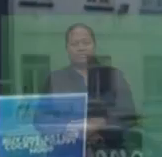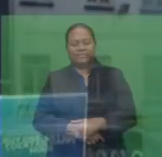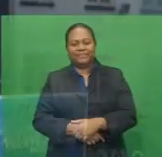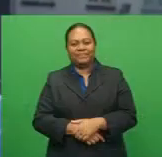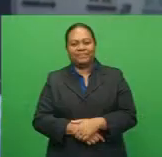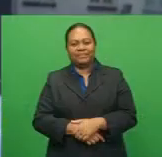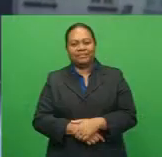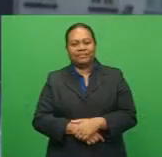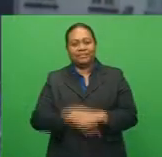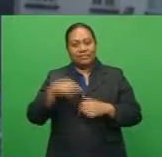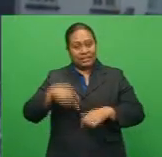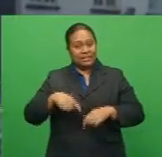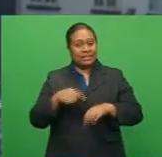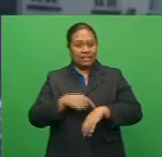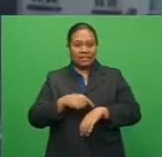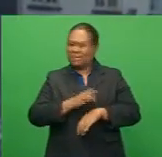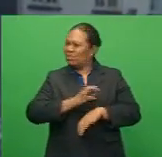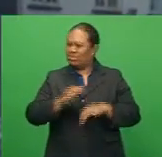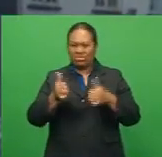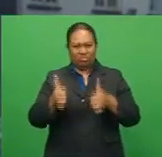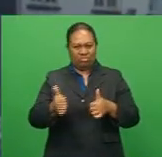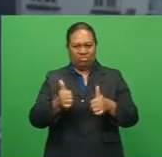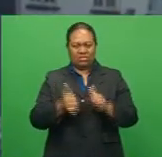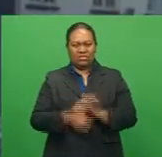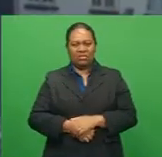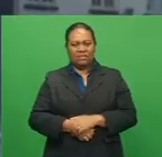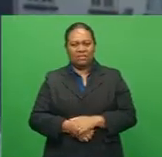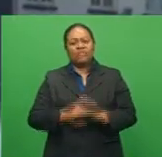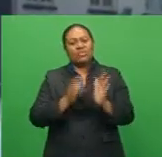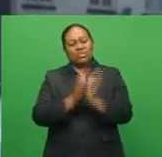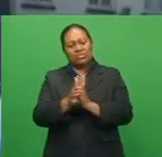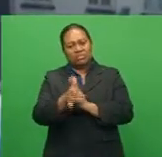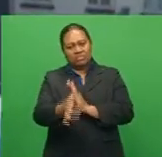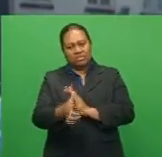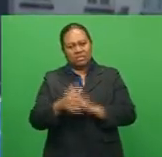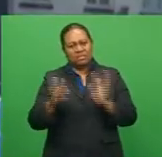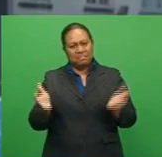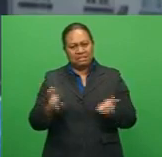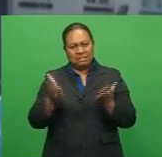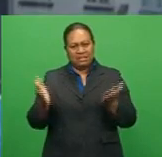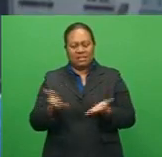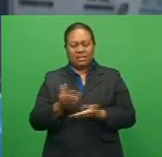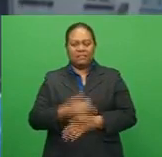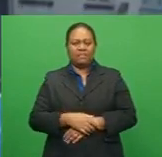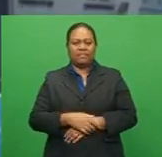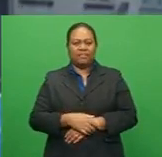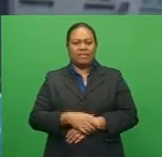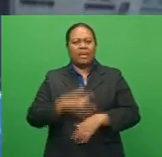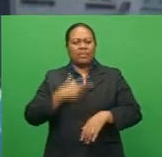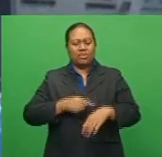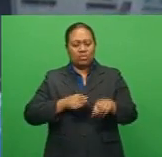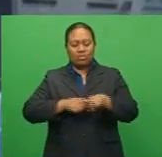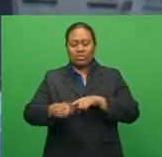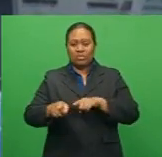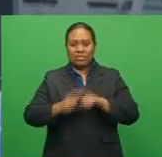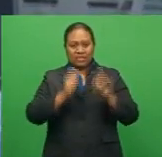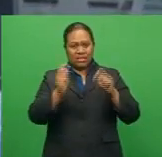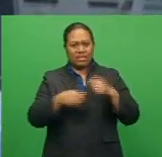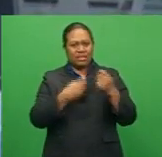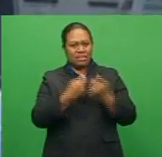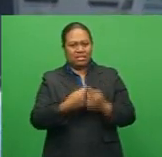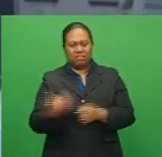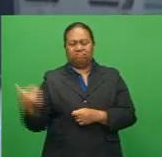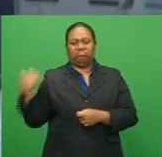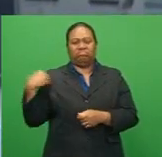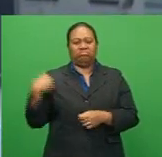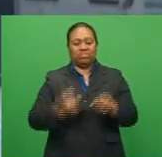I think this time is not really good. It's not really good to have games around because most of our players and everybody, they will be affected by